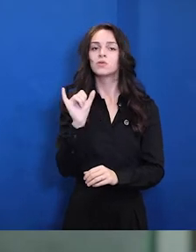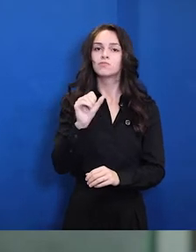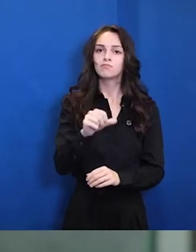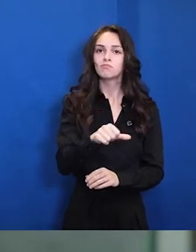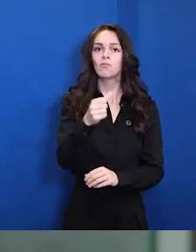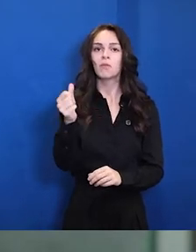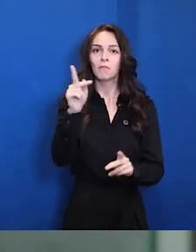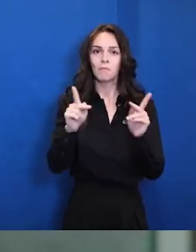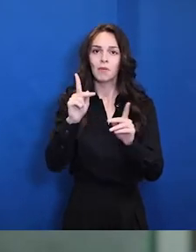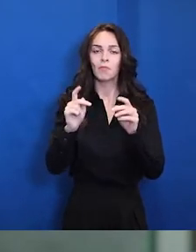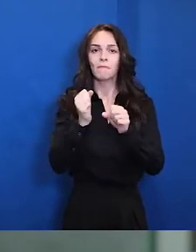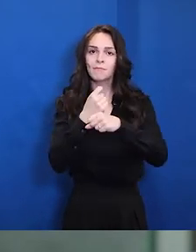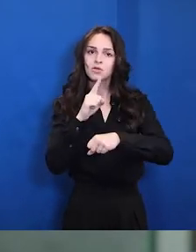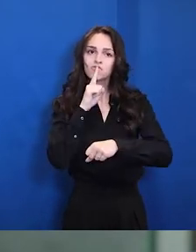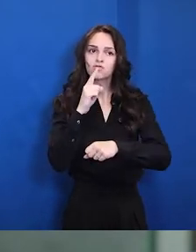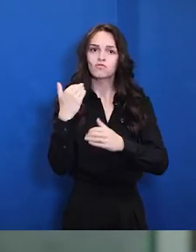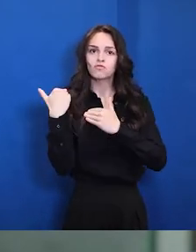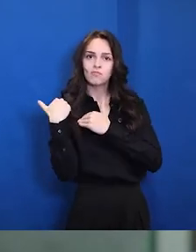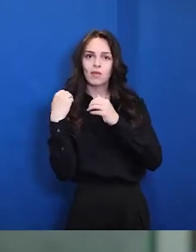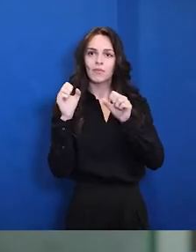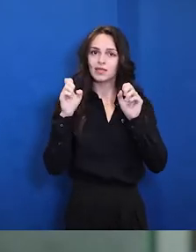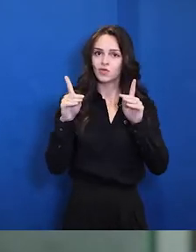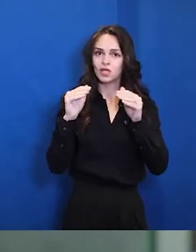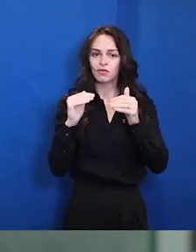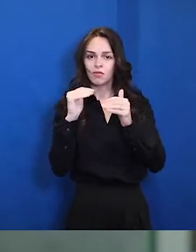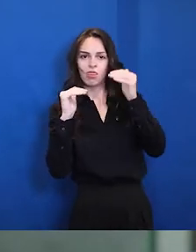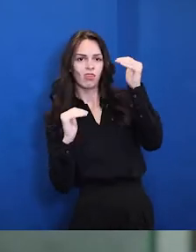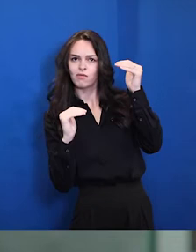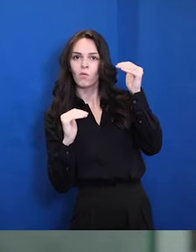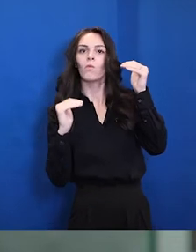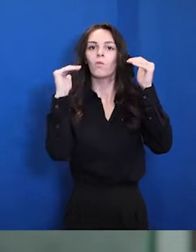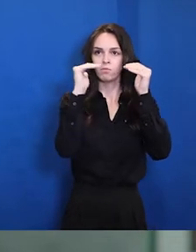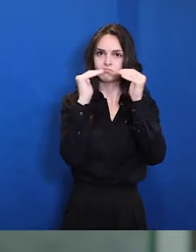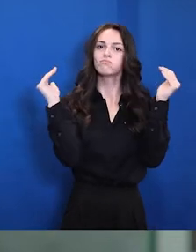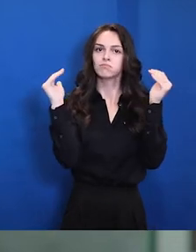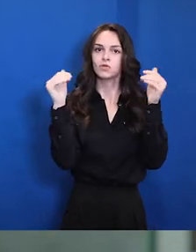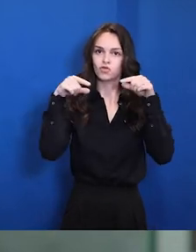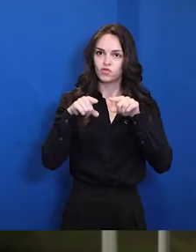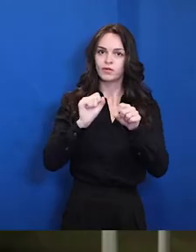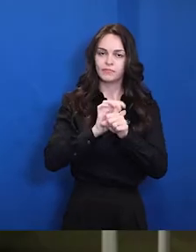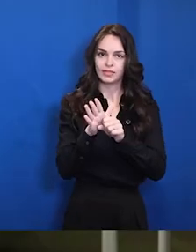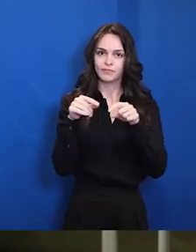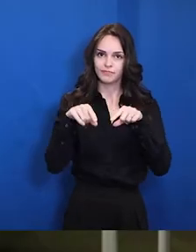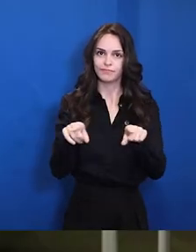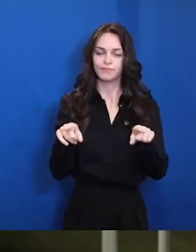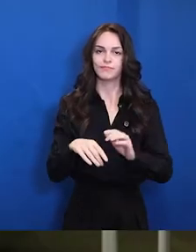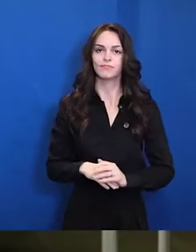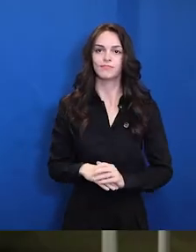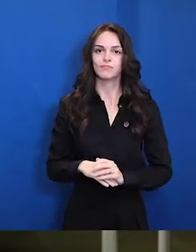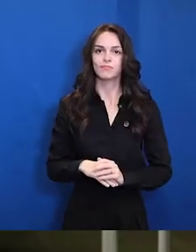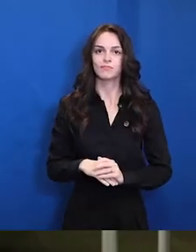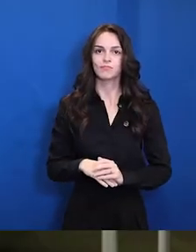people responsible for ensuring that our education was not compromised during the pandemic. You,